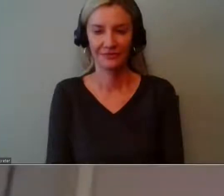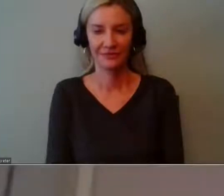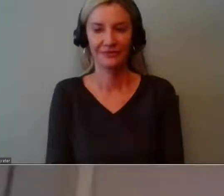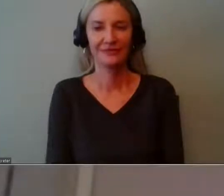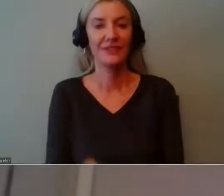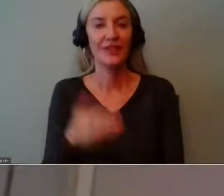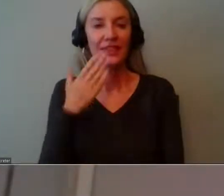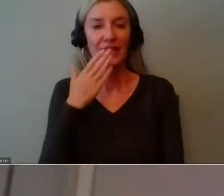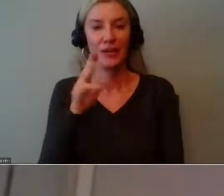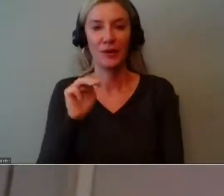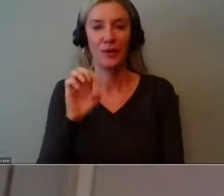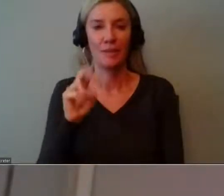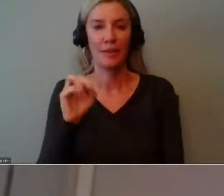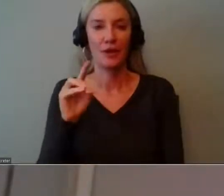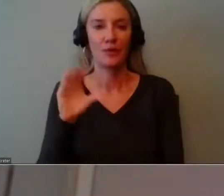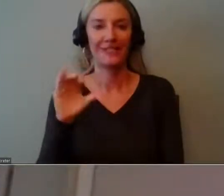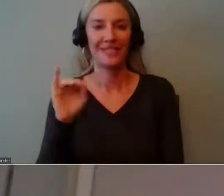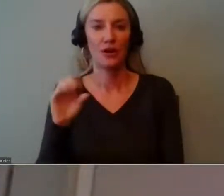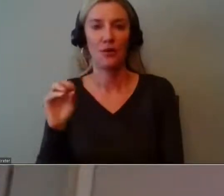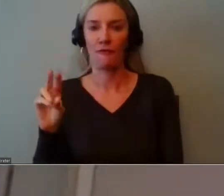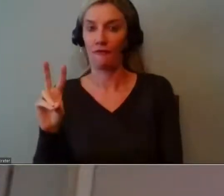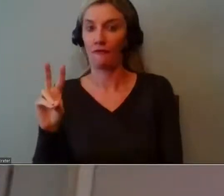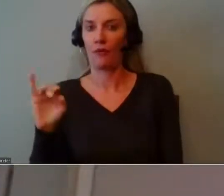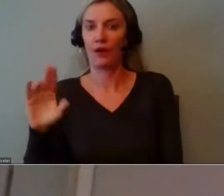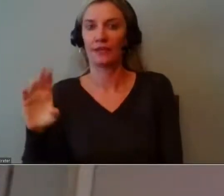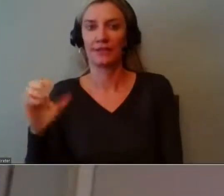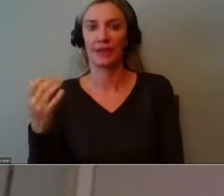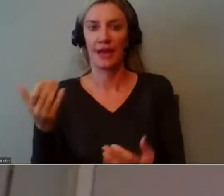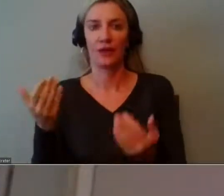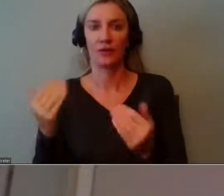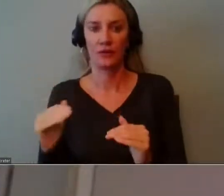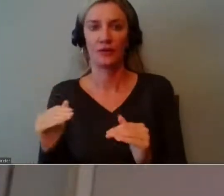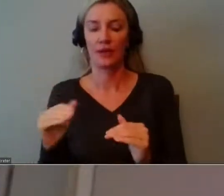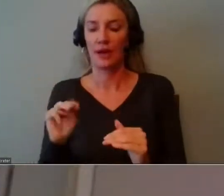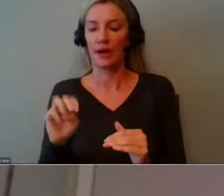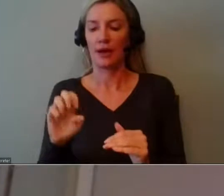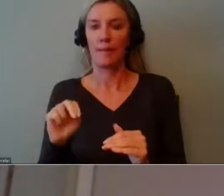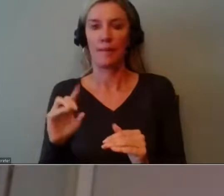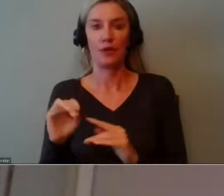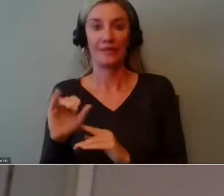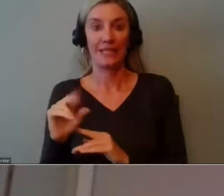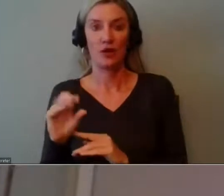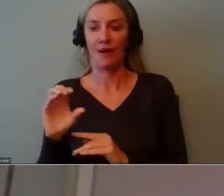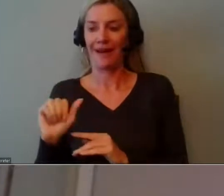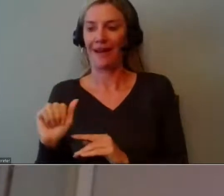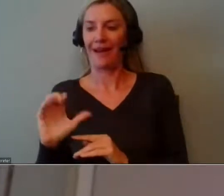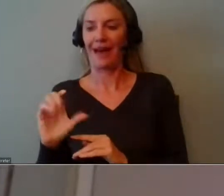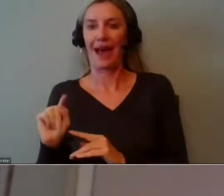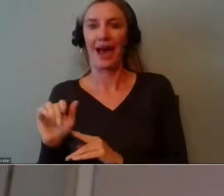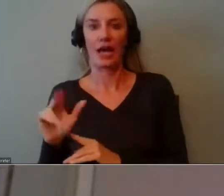Thank you, Mendocino Voice. And then finally, we have Mendocino Action News. Danila.